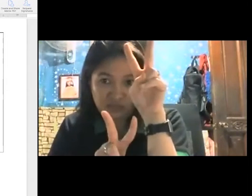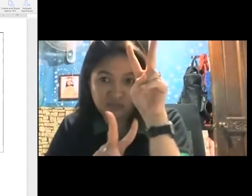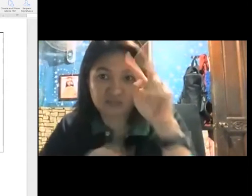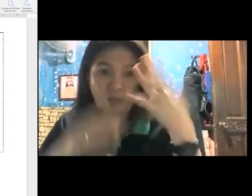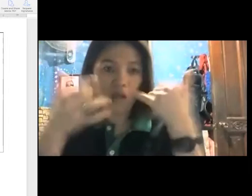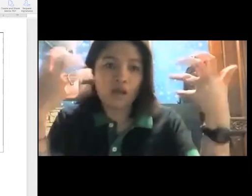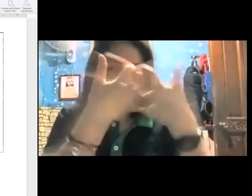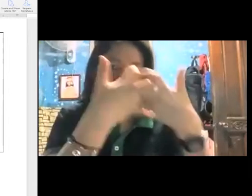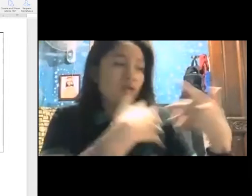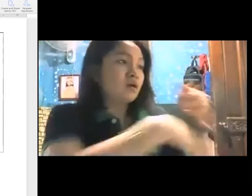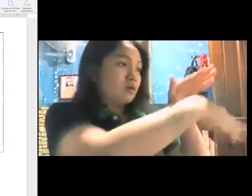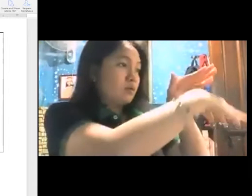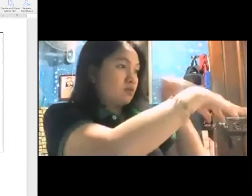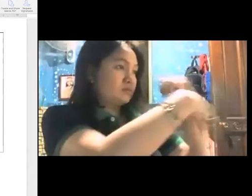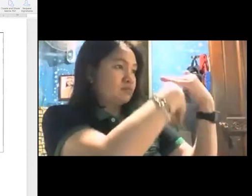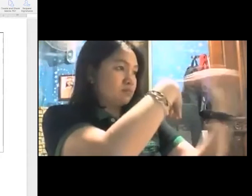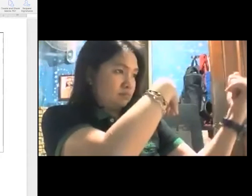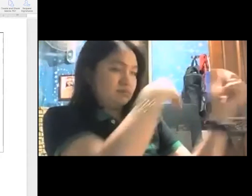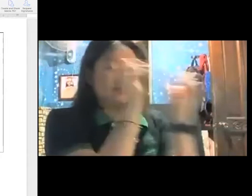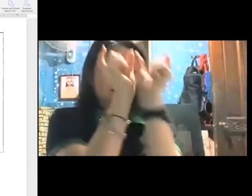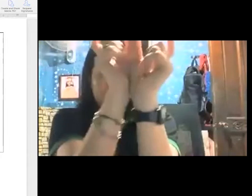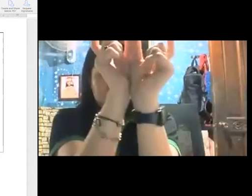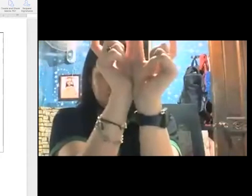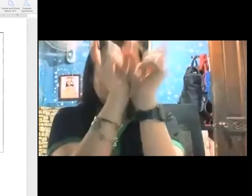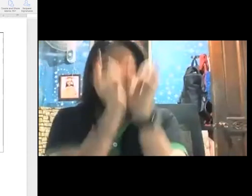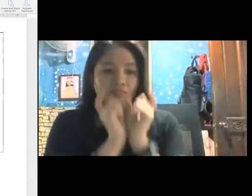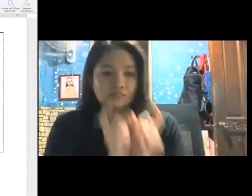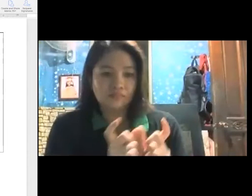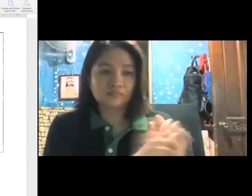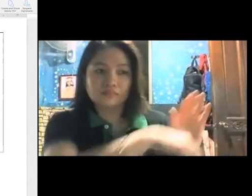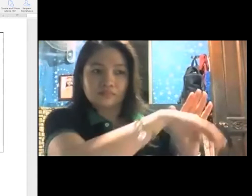one of them will just be moved down.